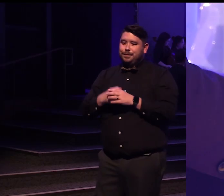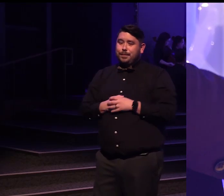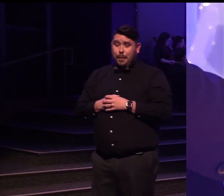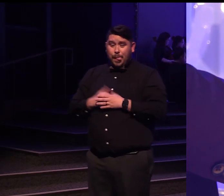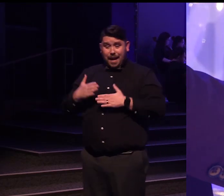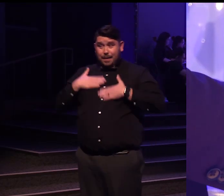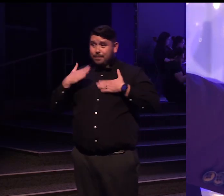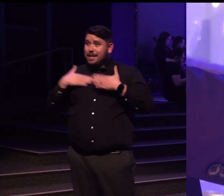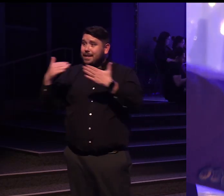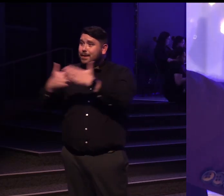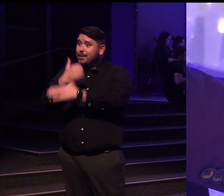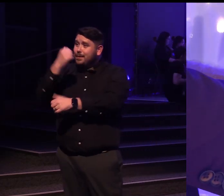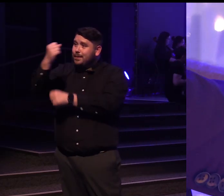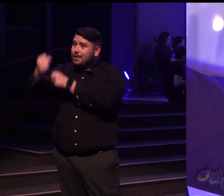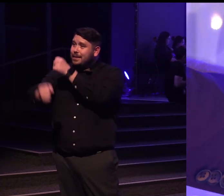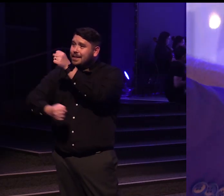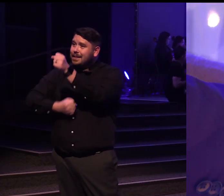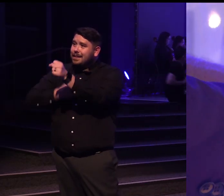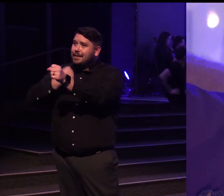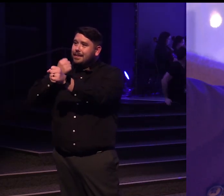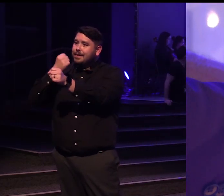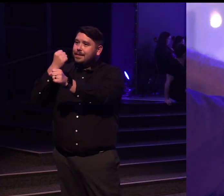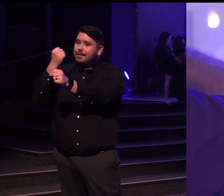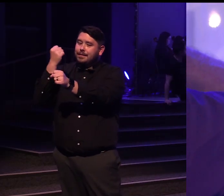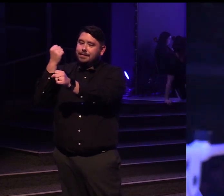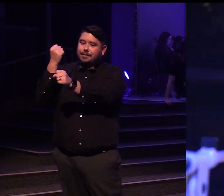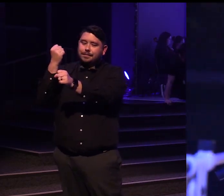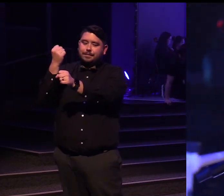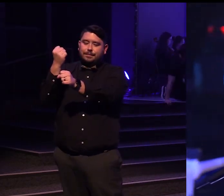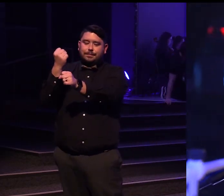Year, Happy New